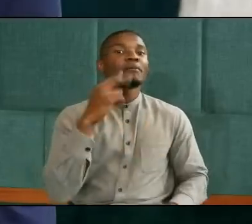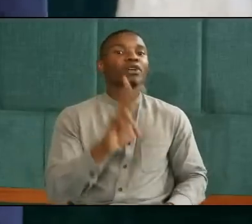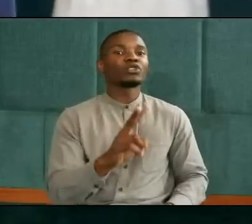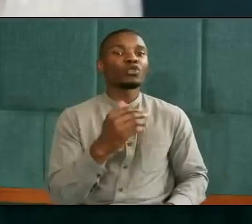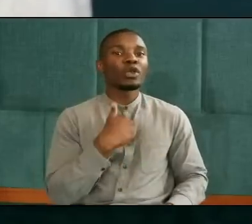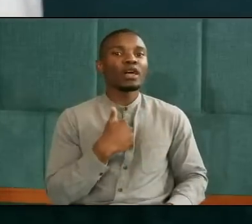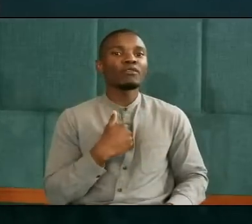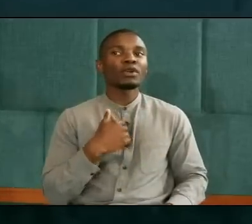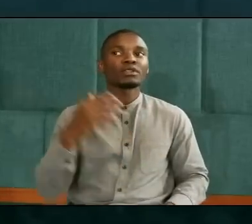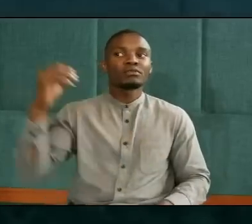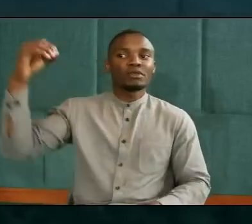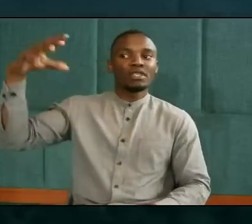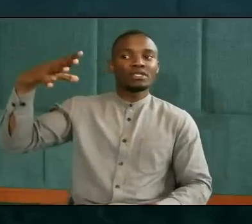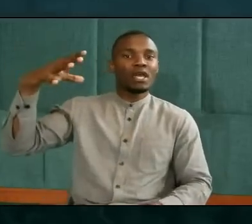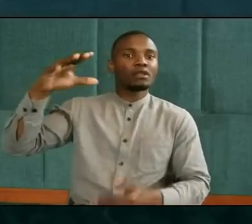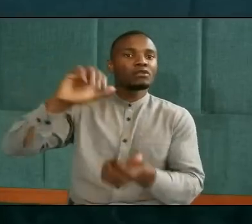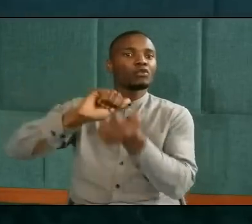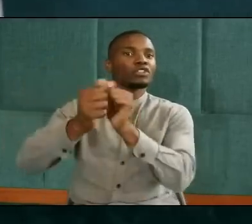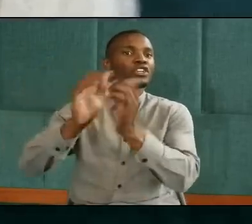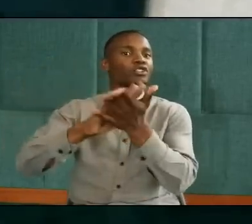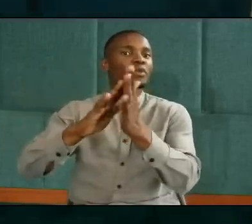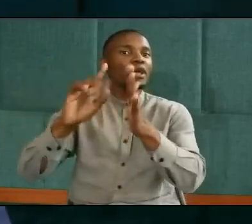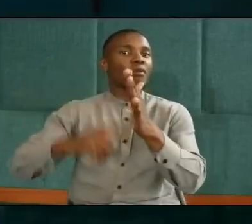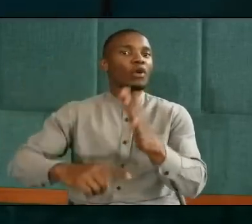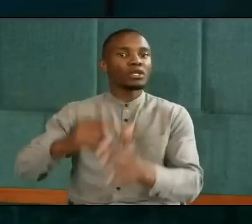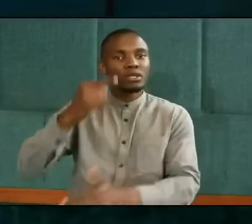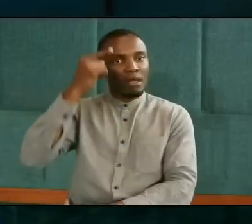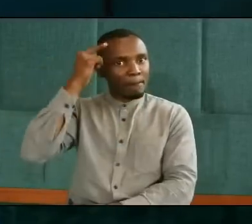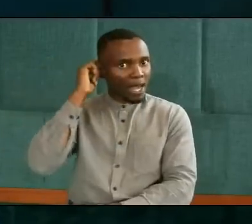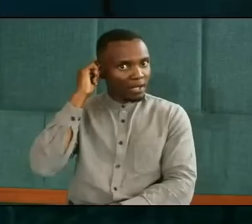sun became black.